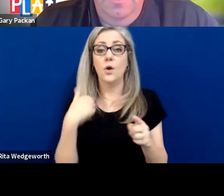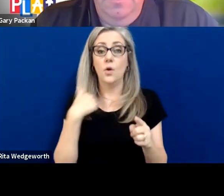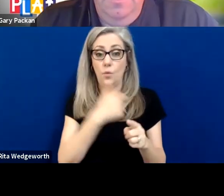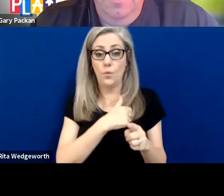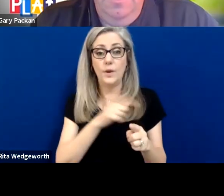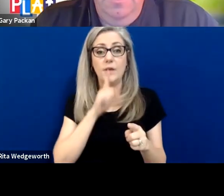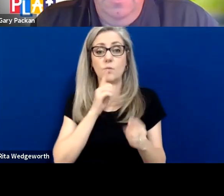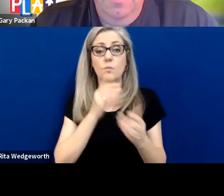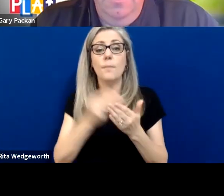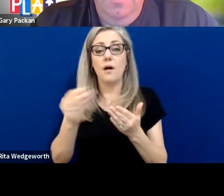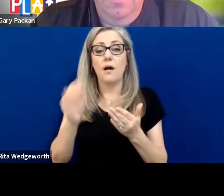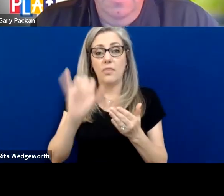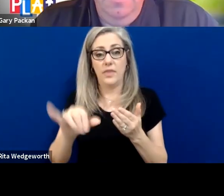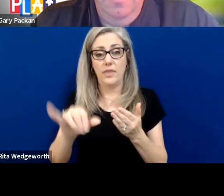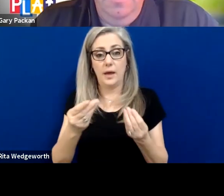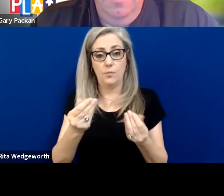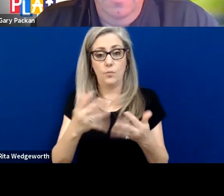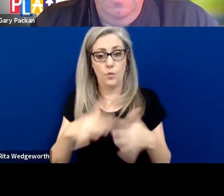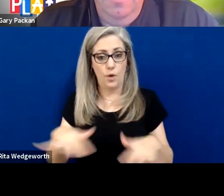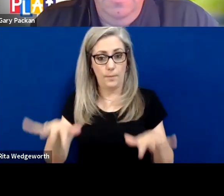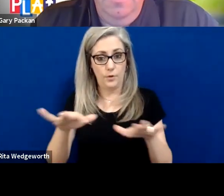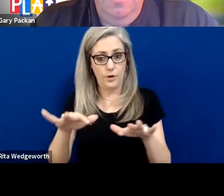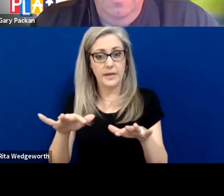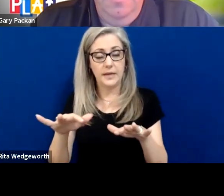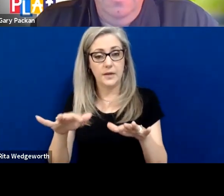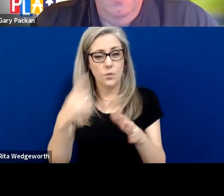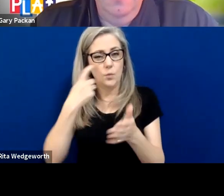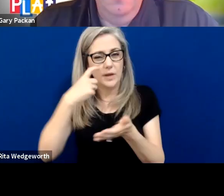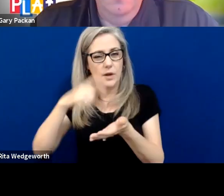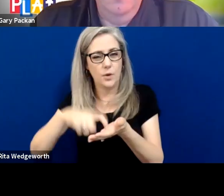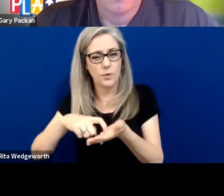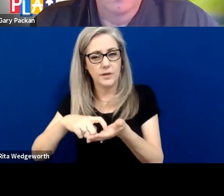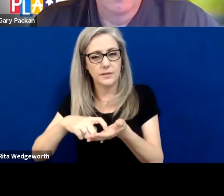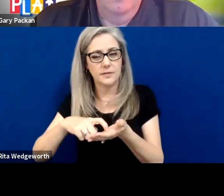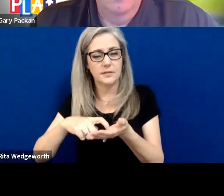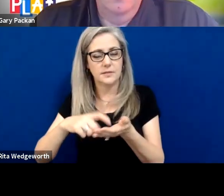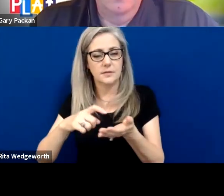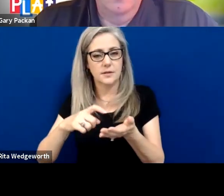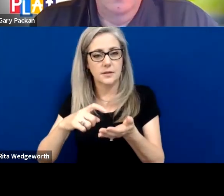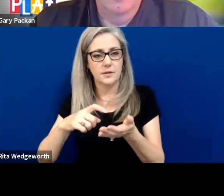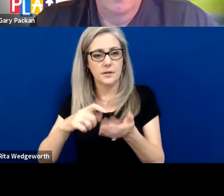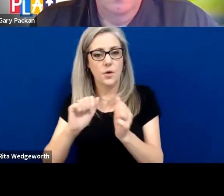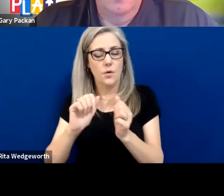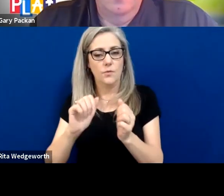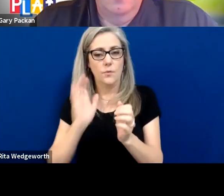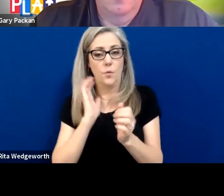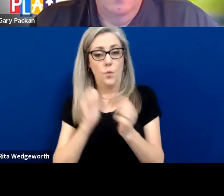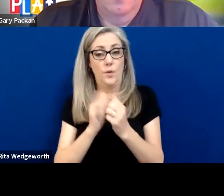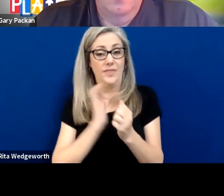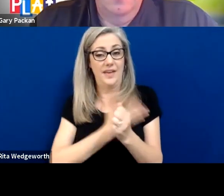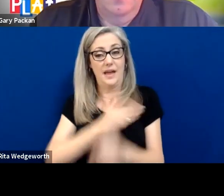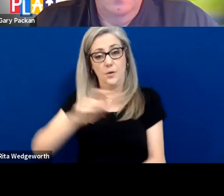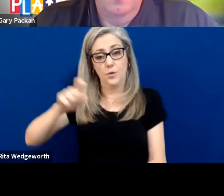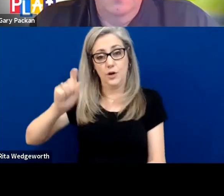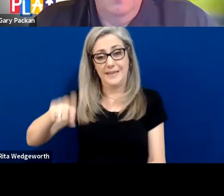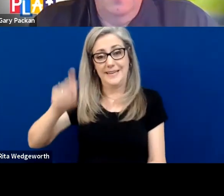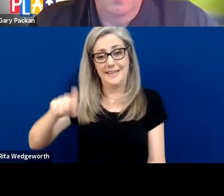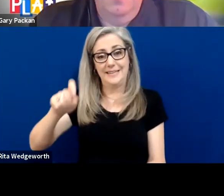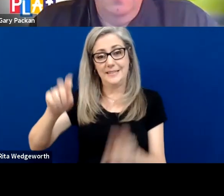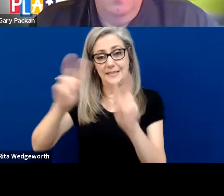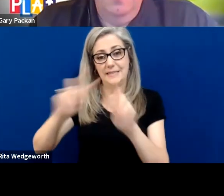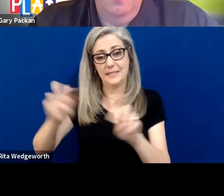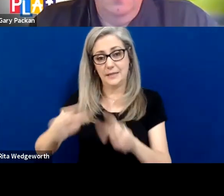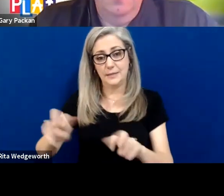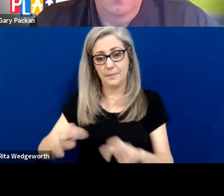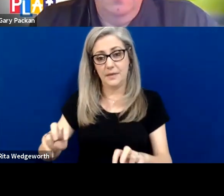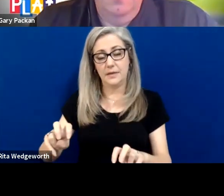property to one. We noticed that, you know, we, with our needs assessment, we needed the Parks Department in the